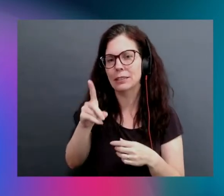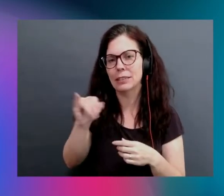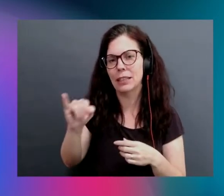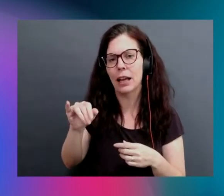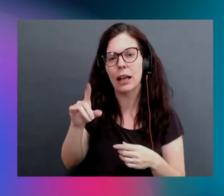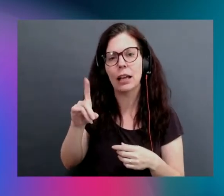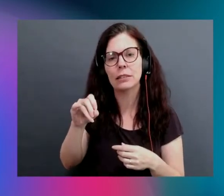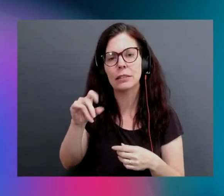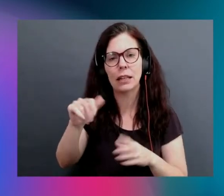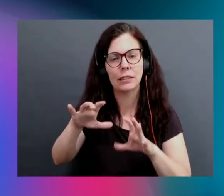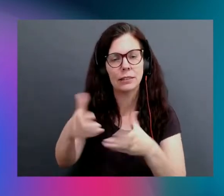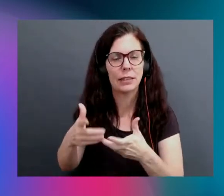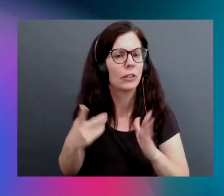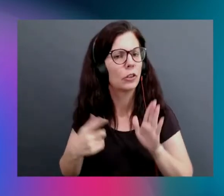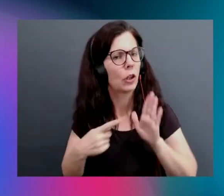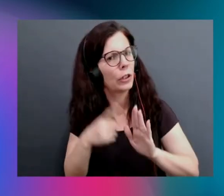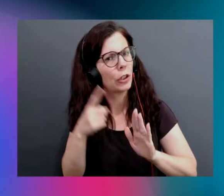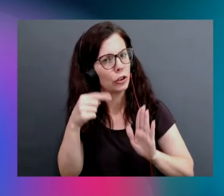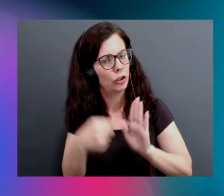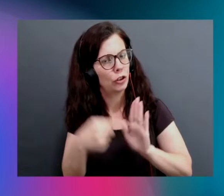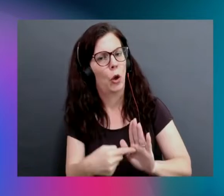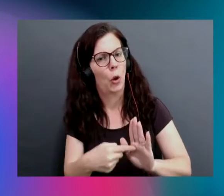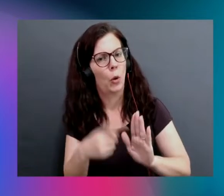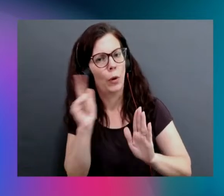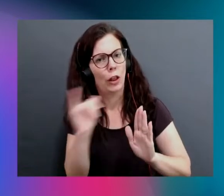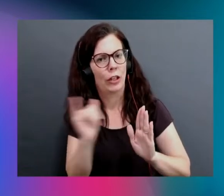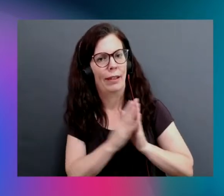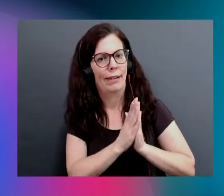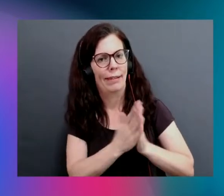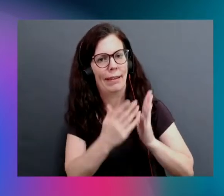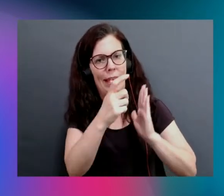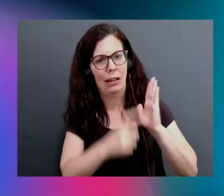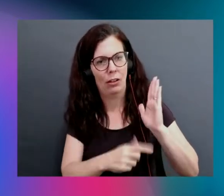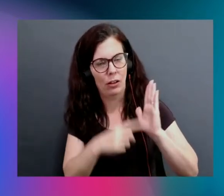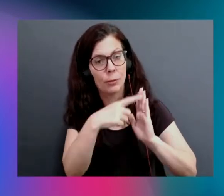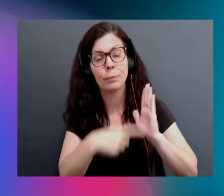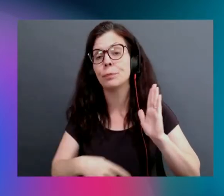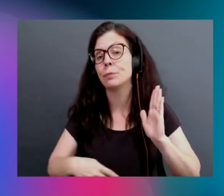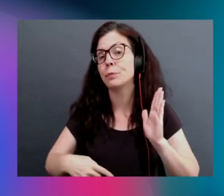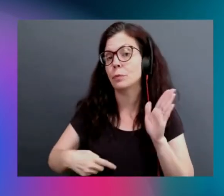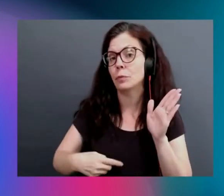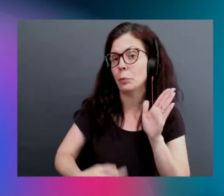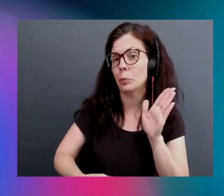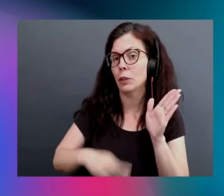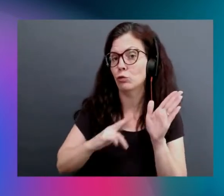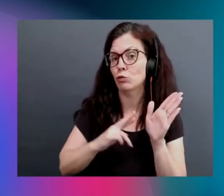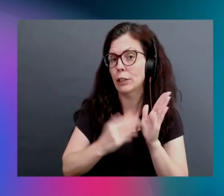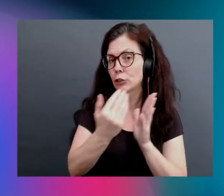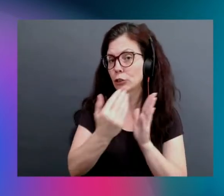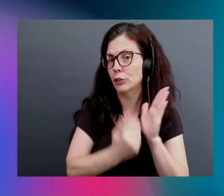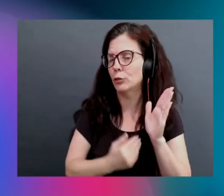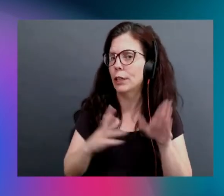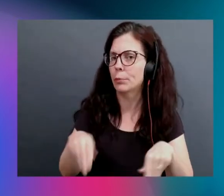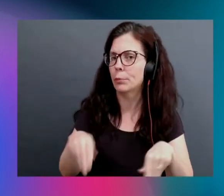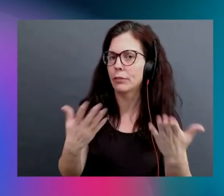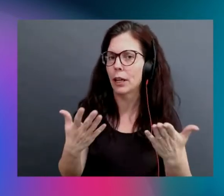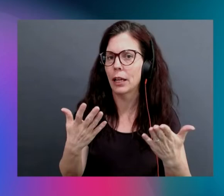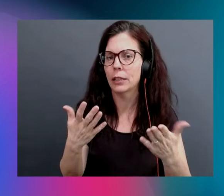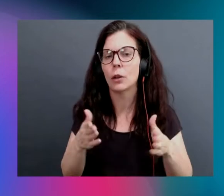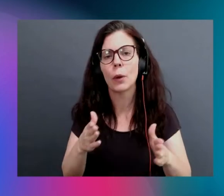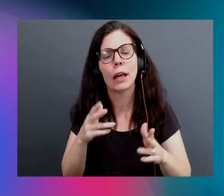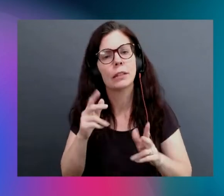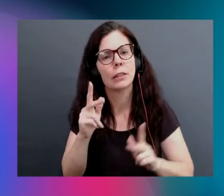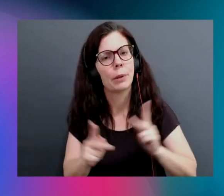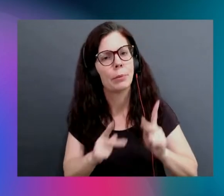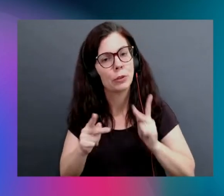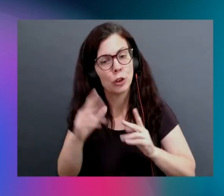you what the catalog looks like. So the registry provides a way for folks to search and discover